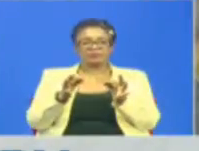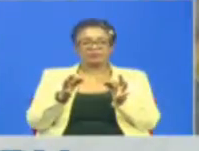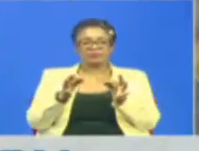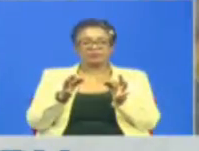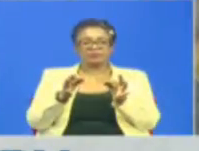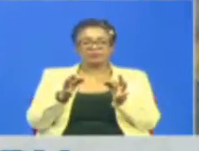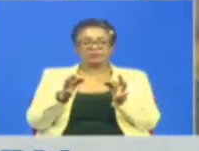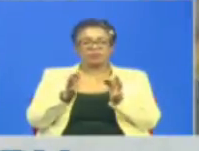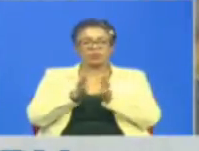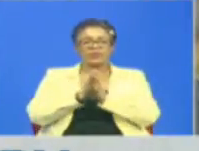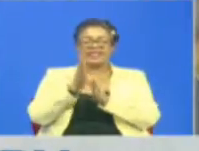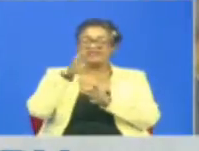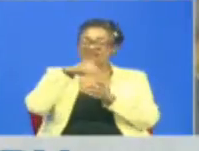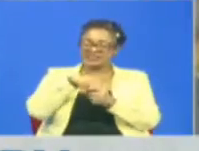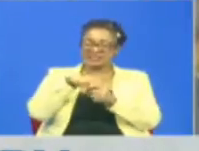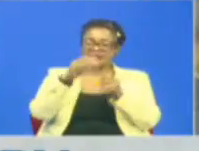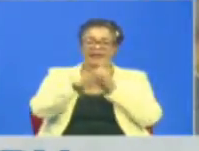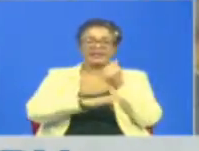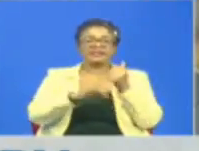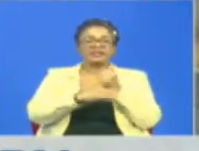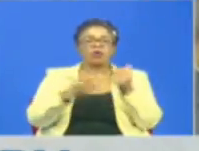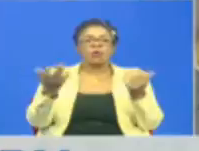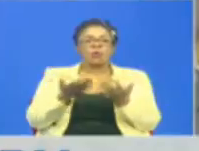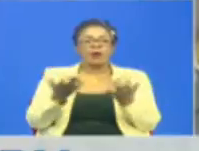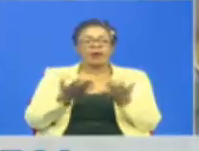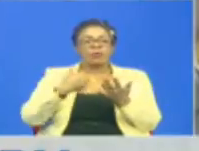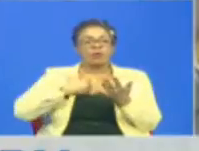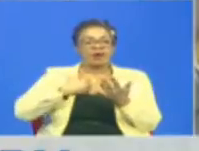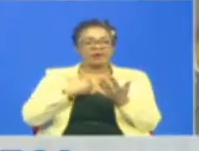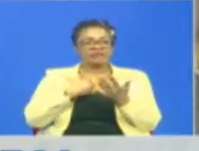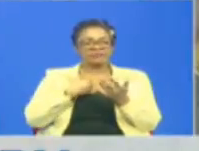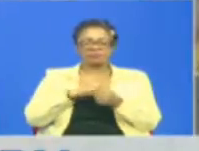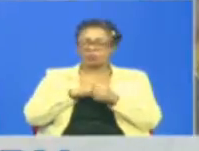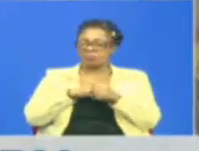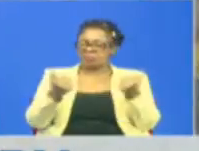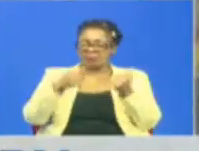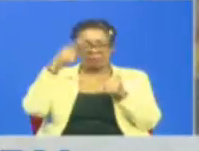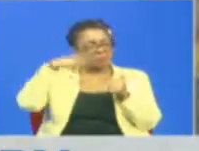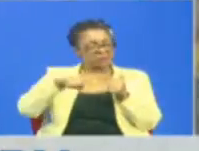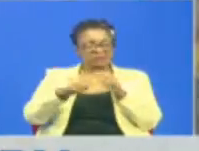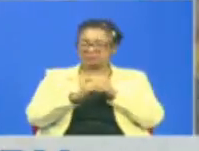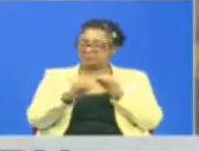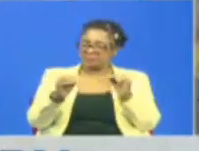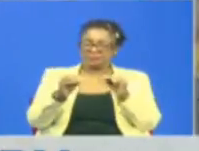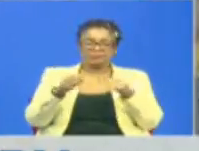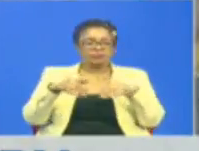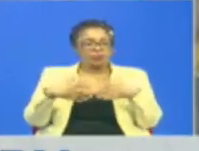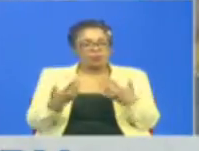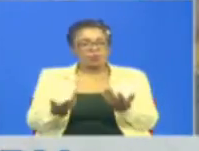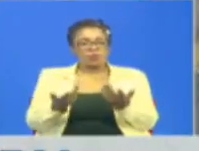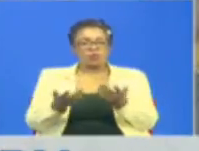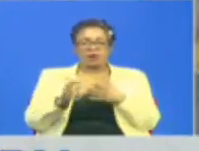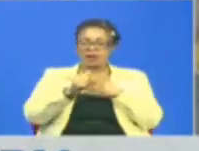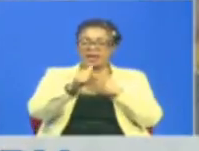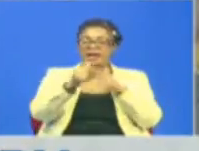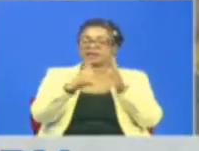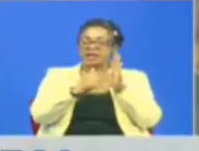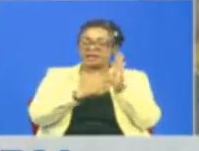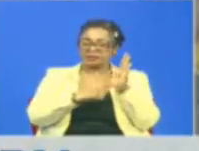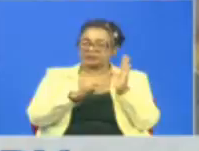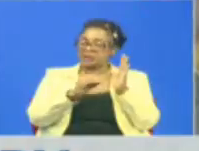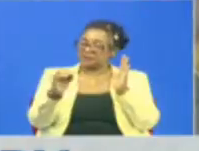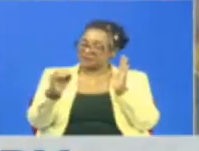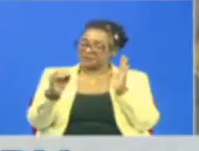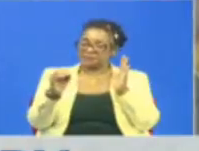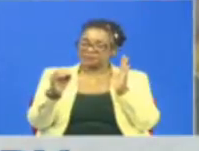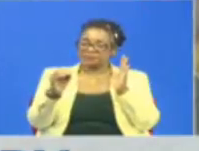into investing in a country where there is no proper policy or guided legislation